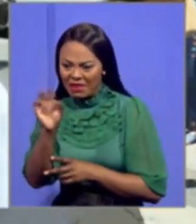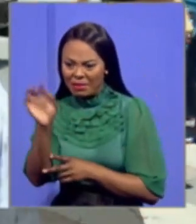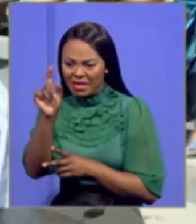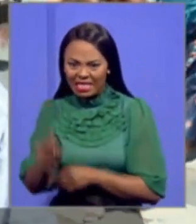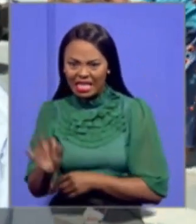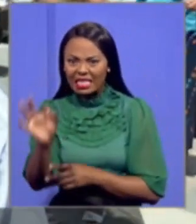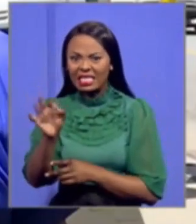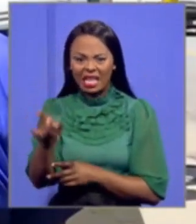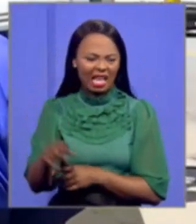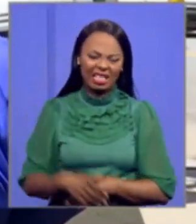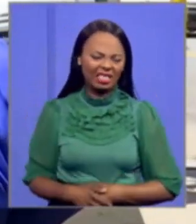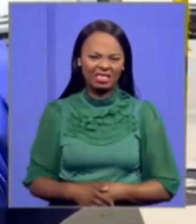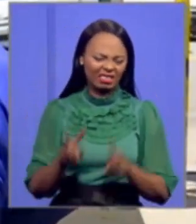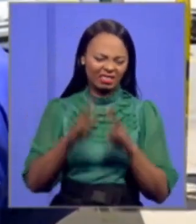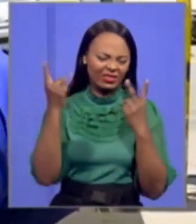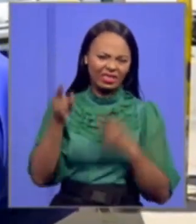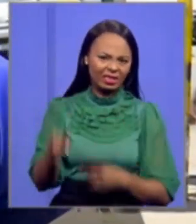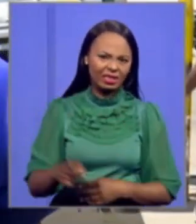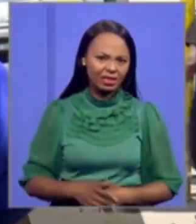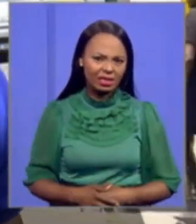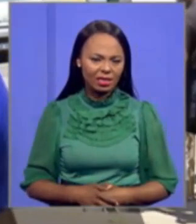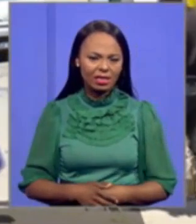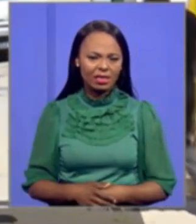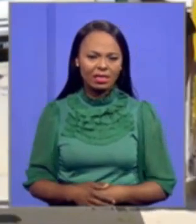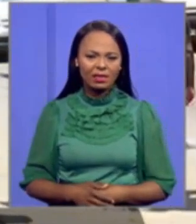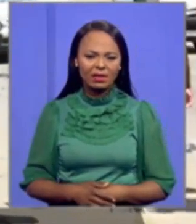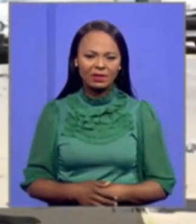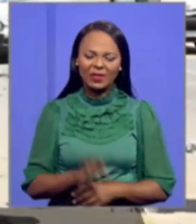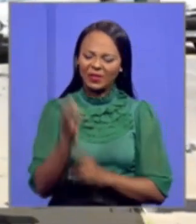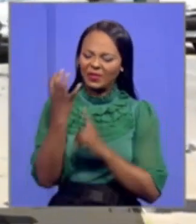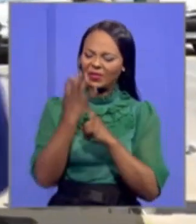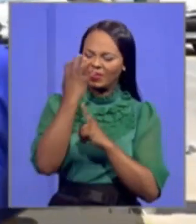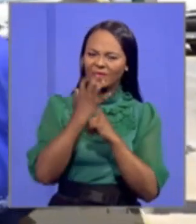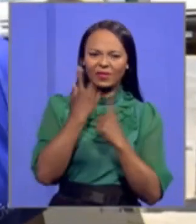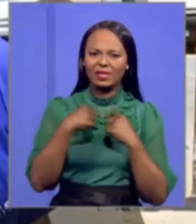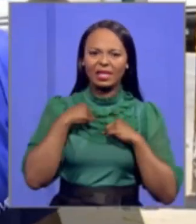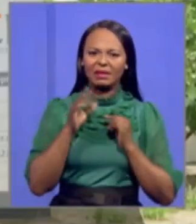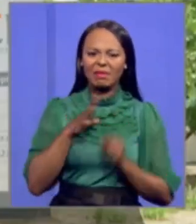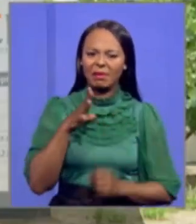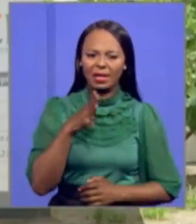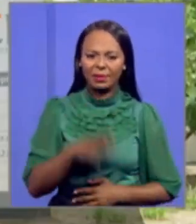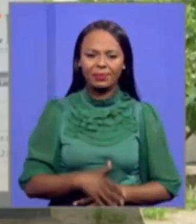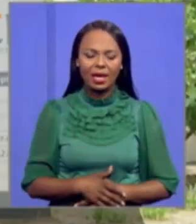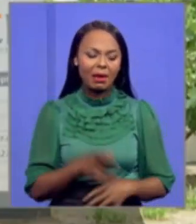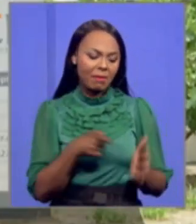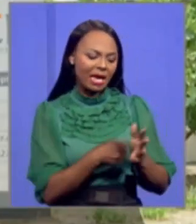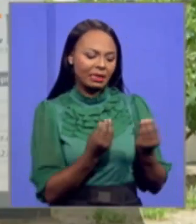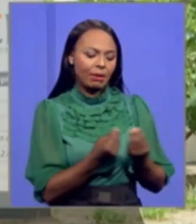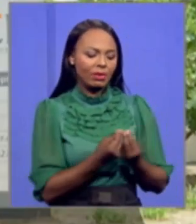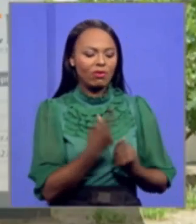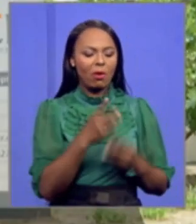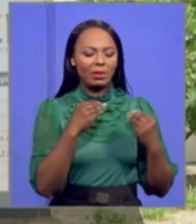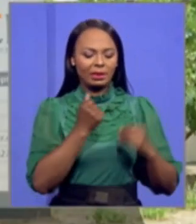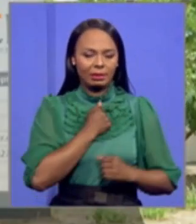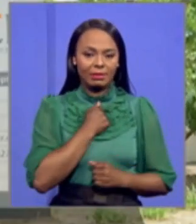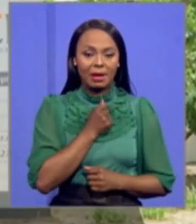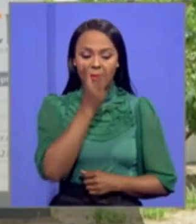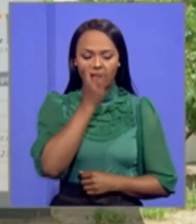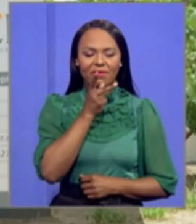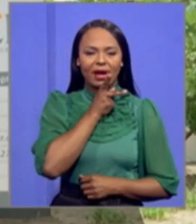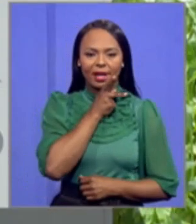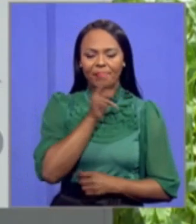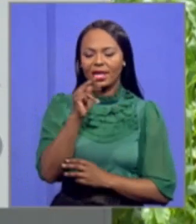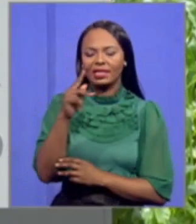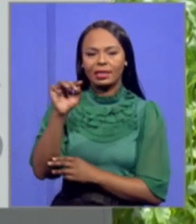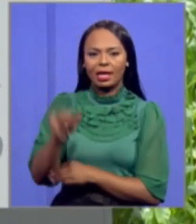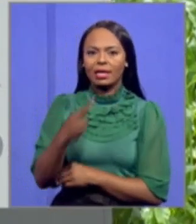ona dai nje. This Black Friday I'm going to buy stock for my business. NCR e kwetse go baagi go ka boloka